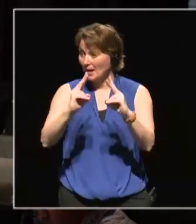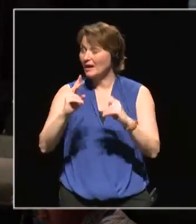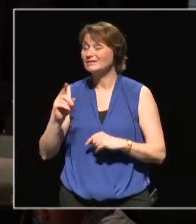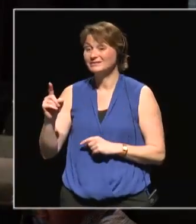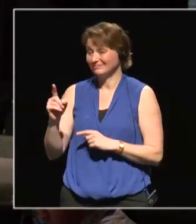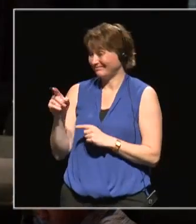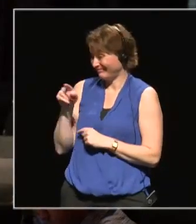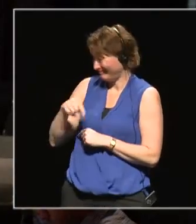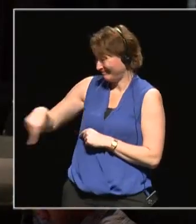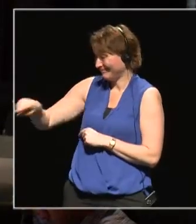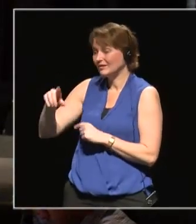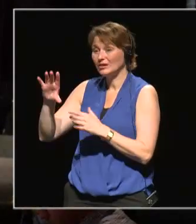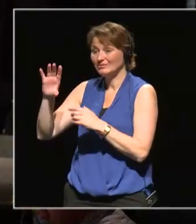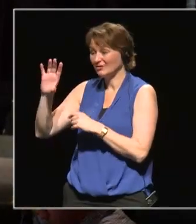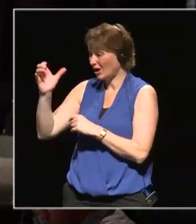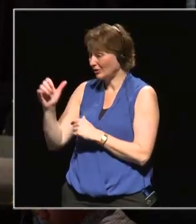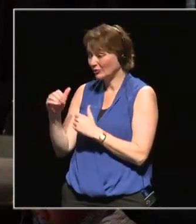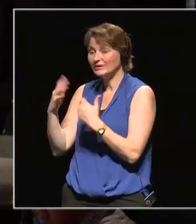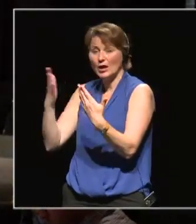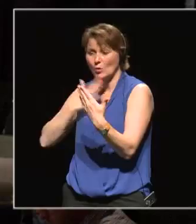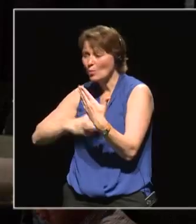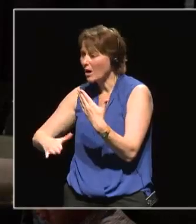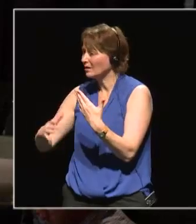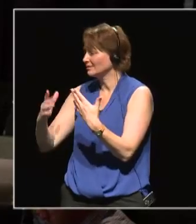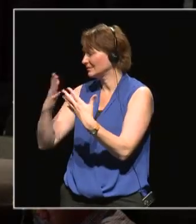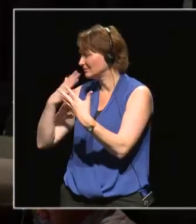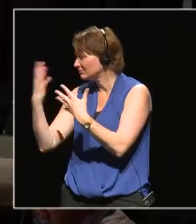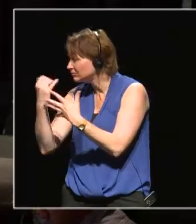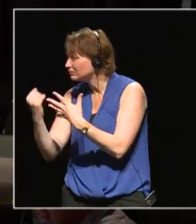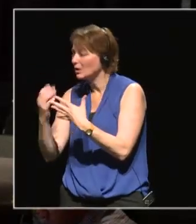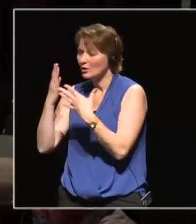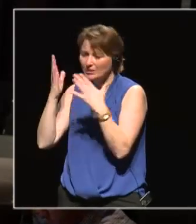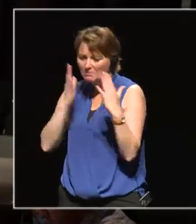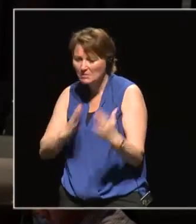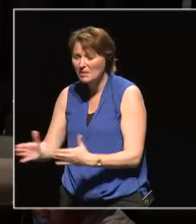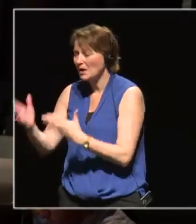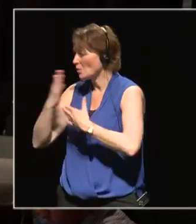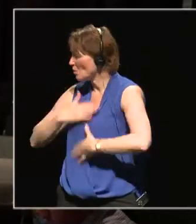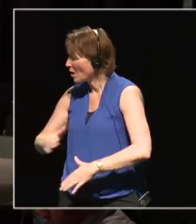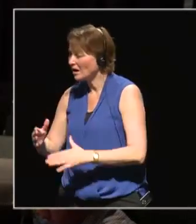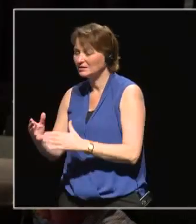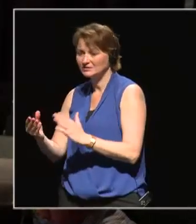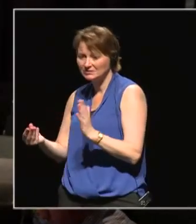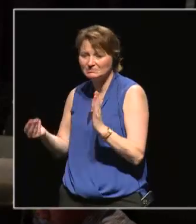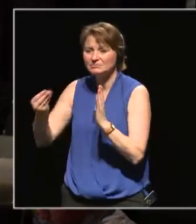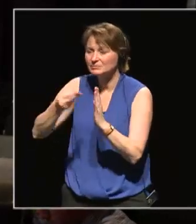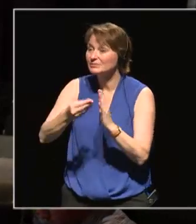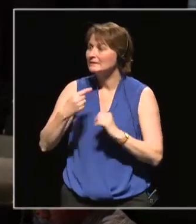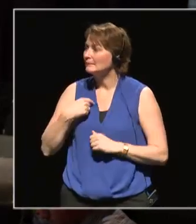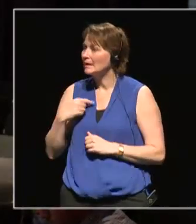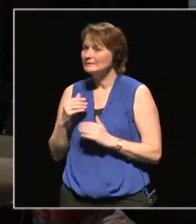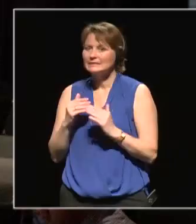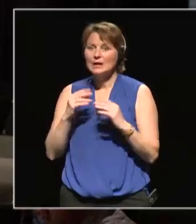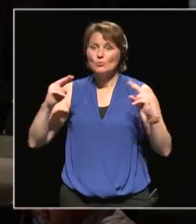will in the world, and even with the best preparation in the world that they've prepared their contributions, if we discover afterwards that they